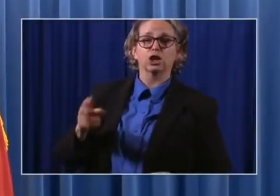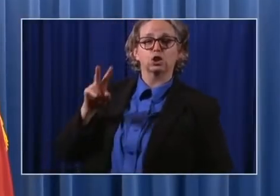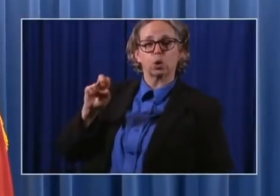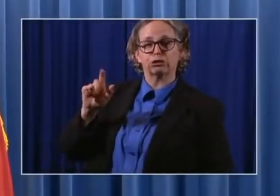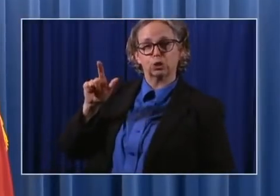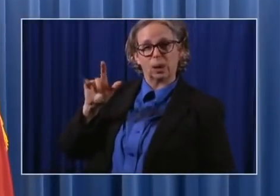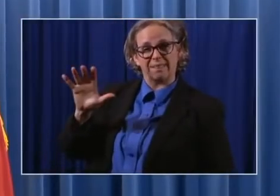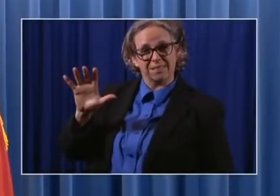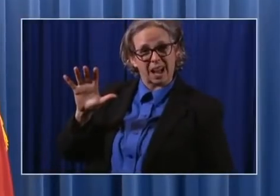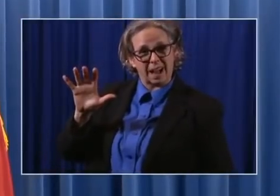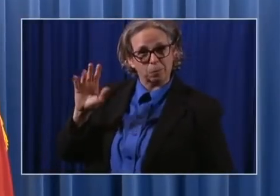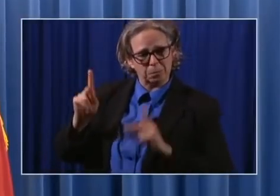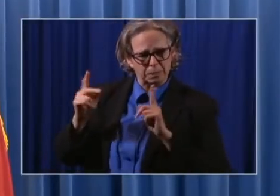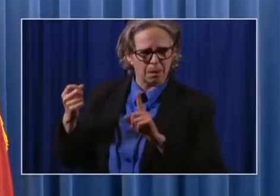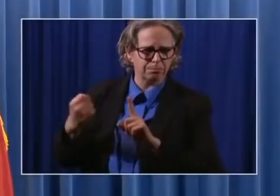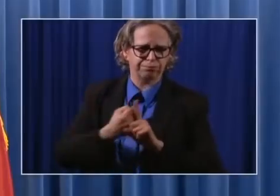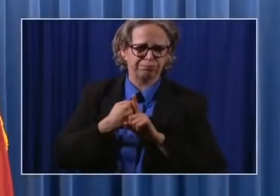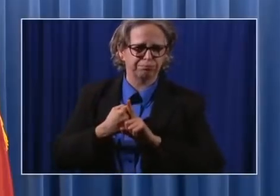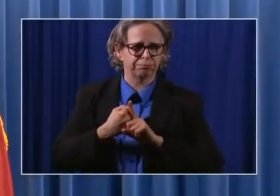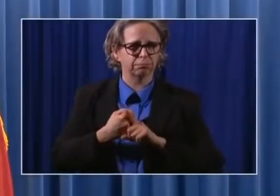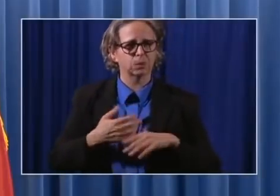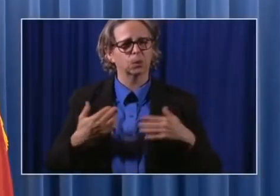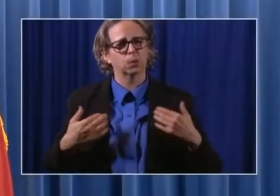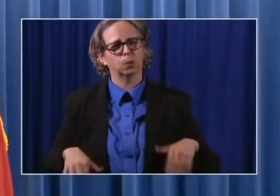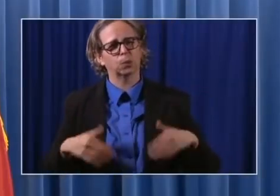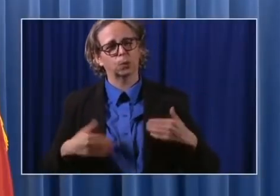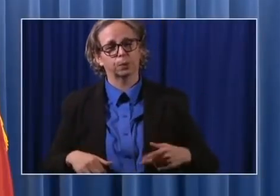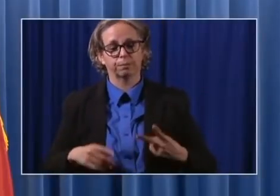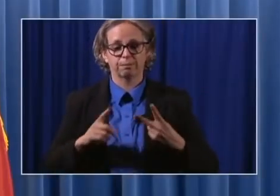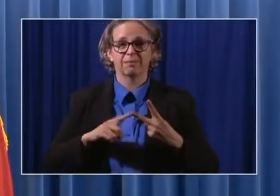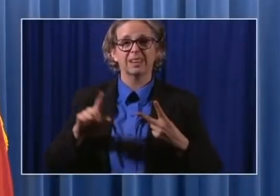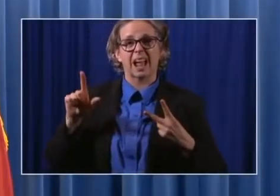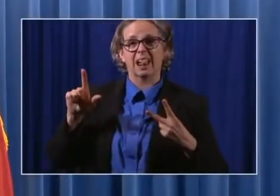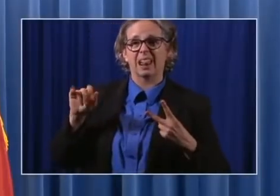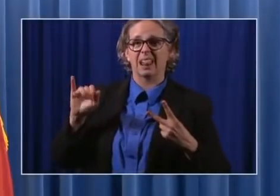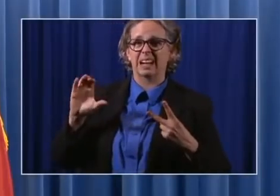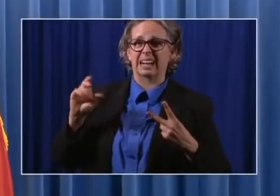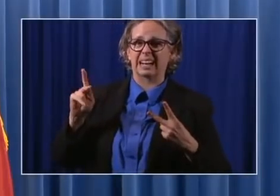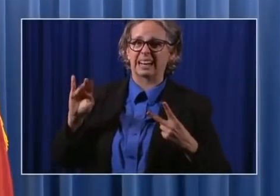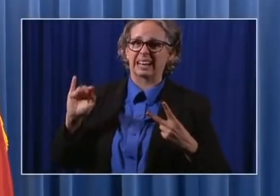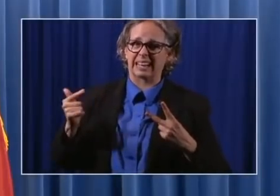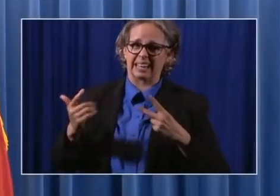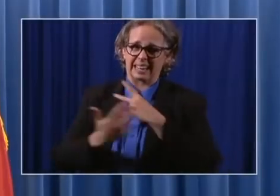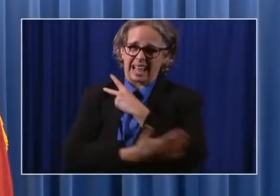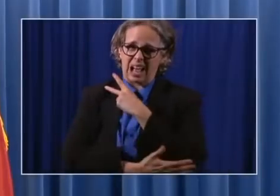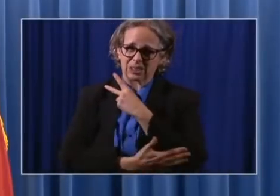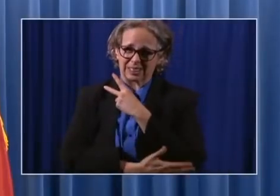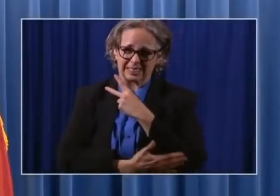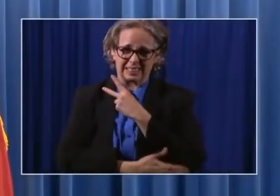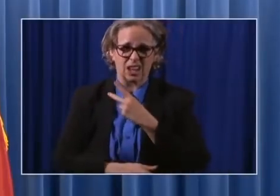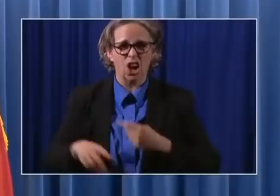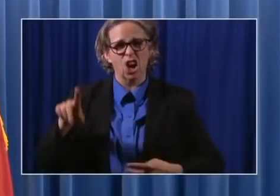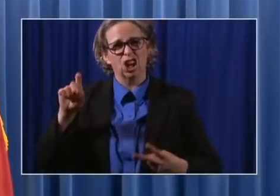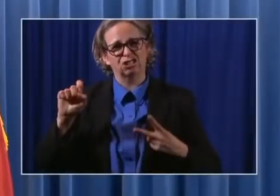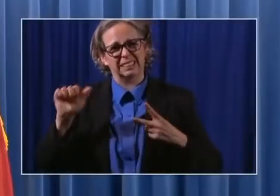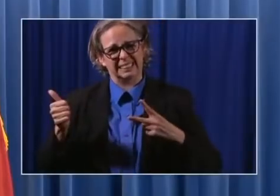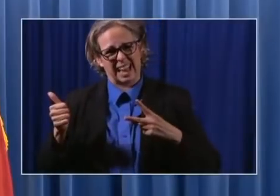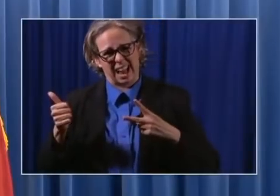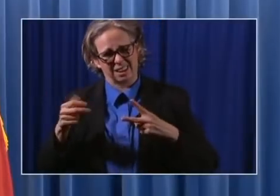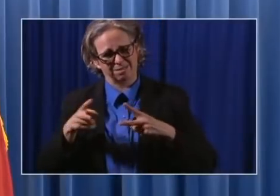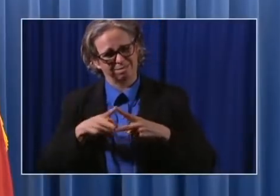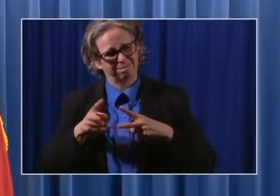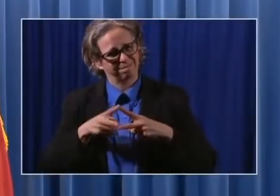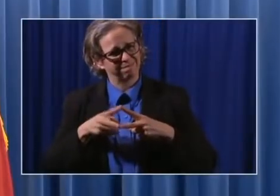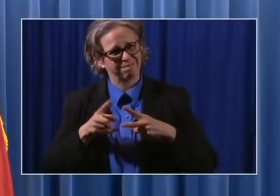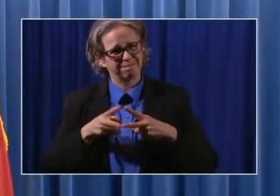weeks. Licking County has had more than 110 cases per 100,000 residents over the same period of time. Additionally,